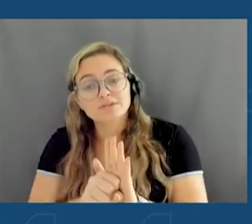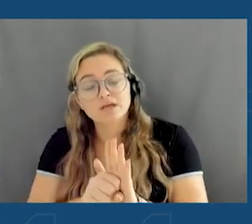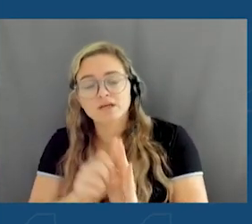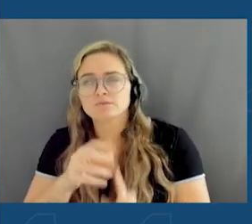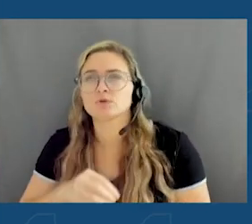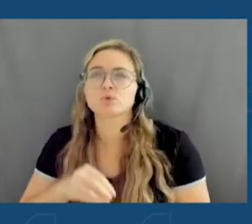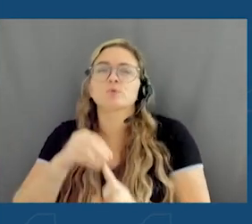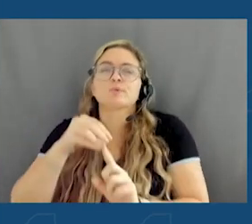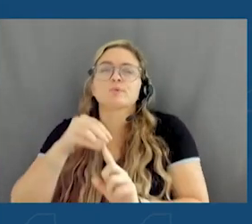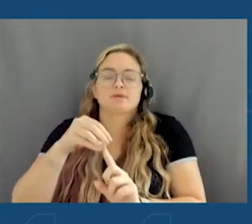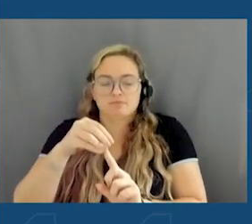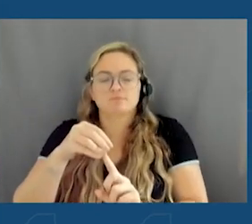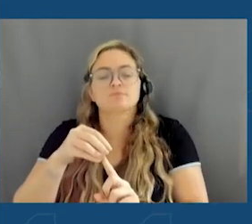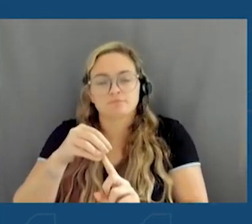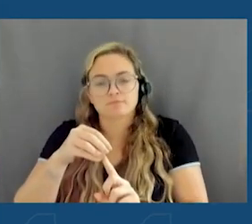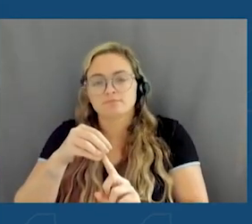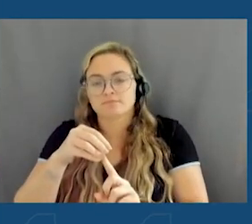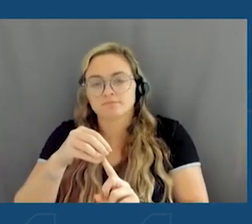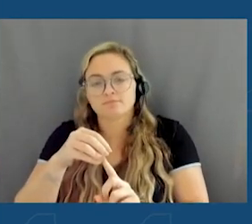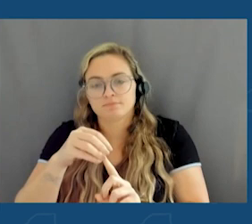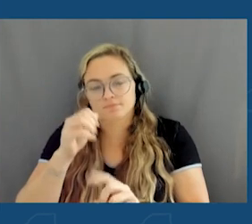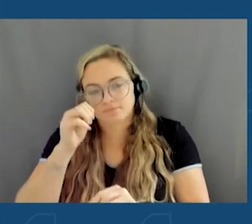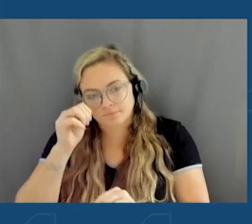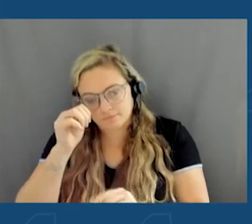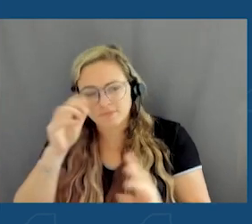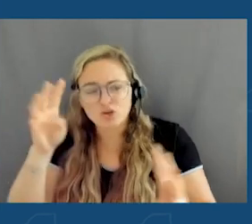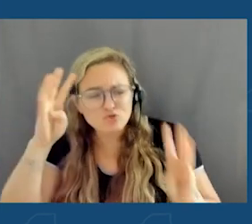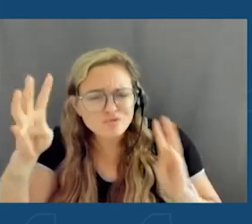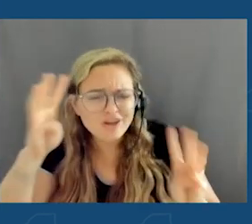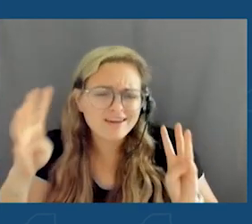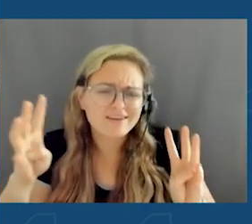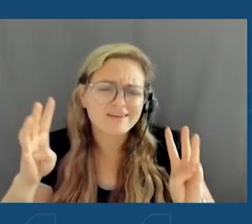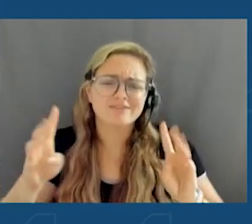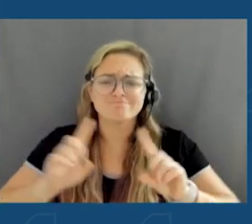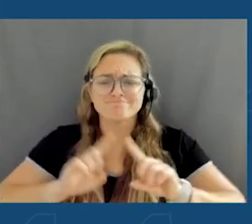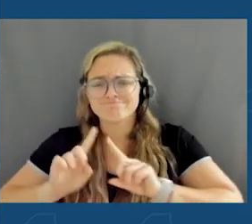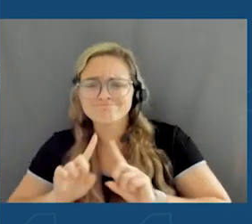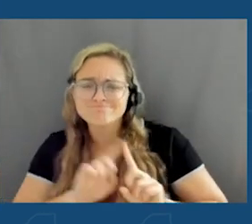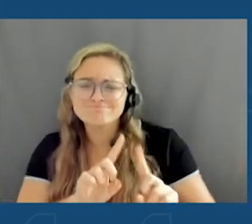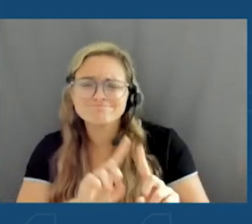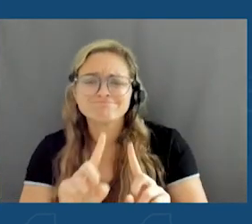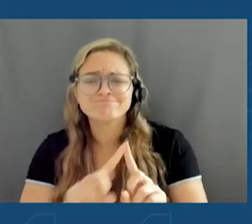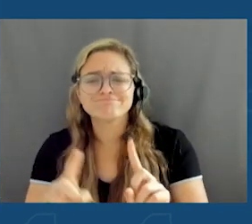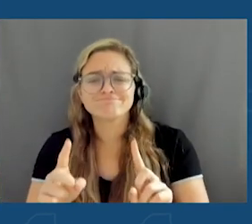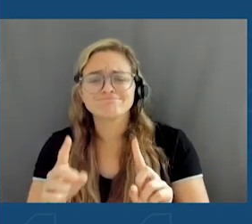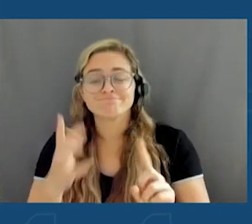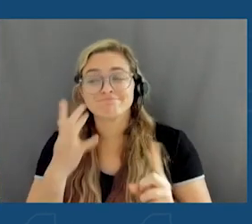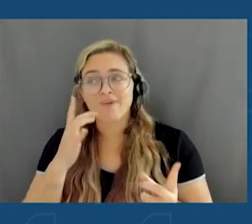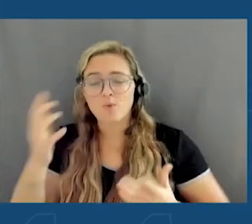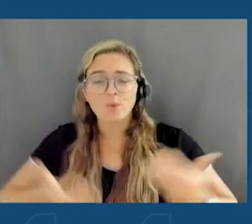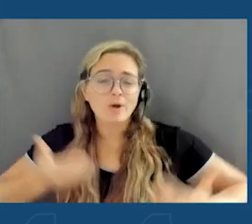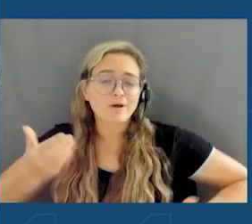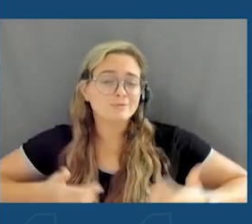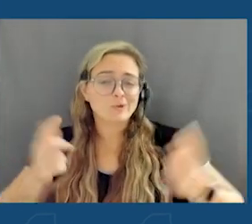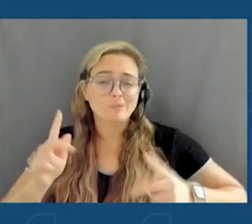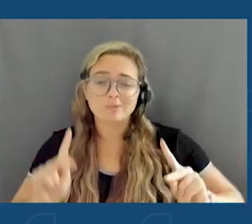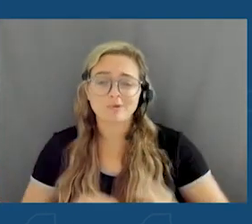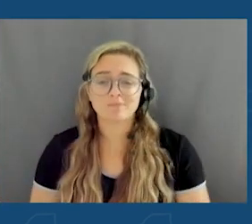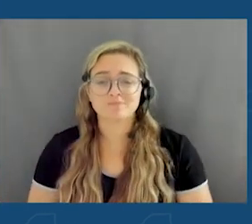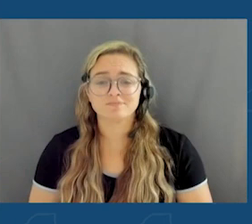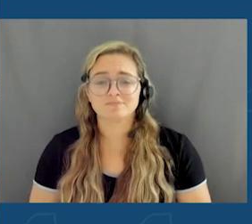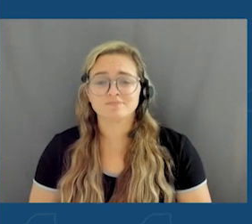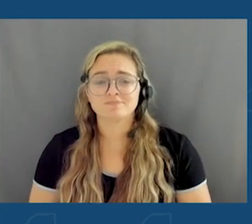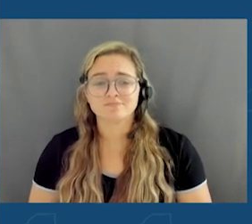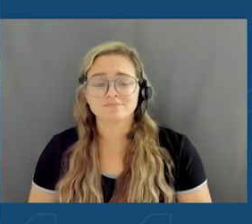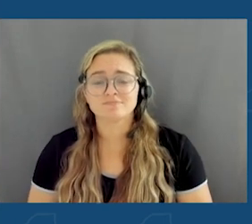uniquely special and creative and dynamic because we welcome all. We are the confluence